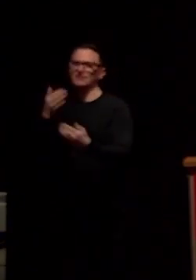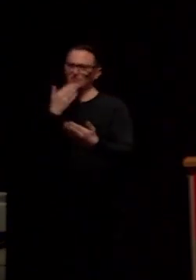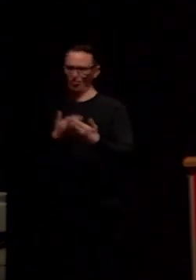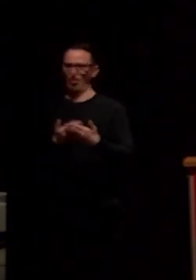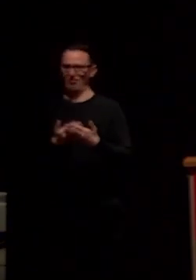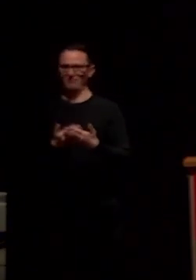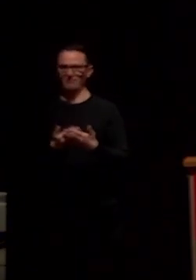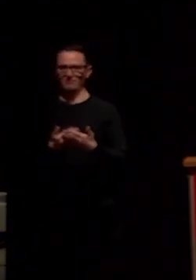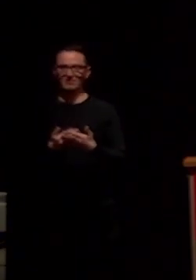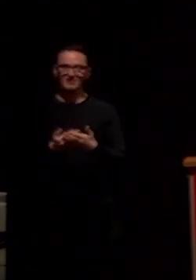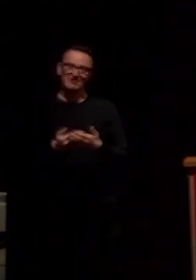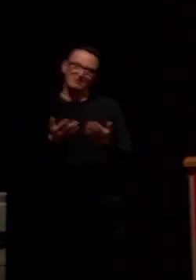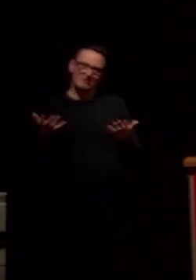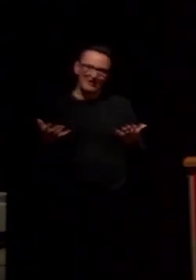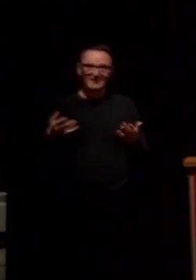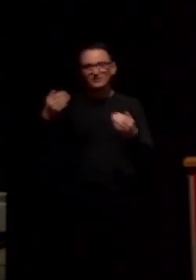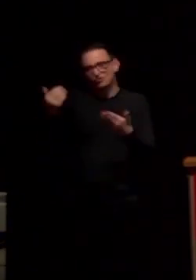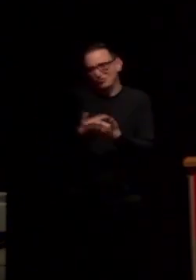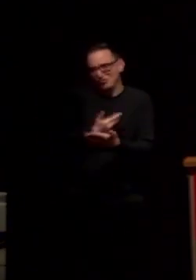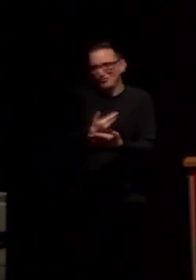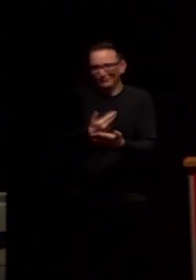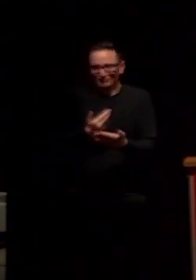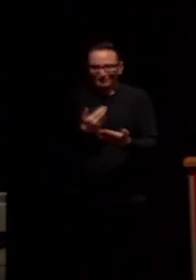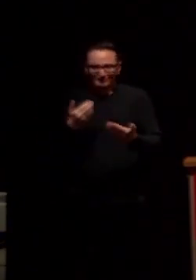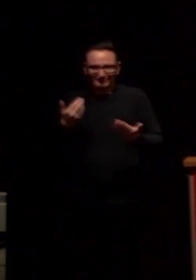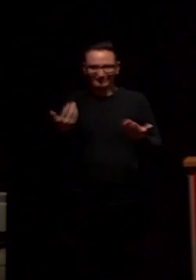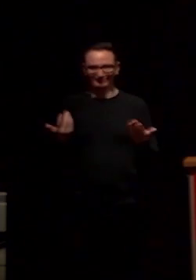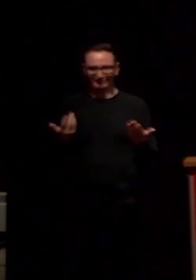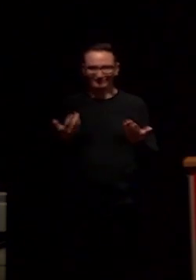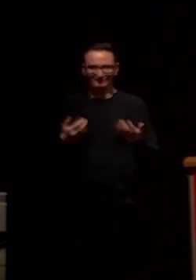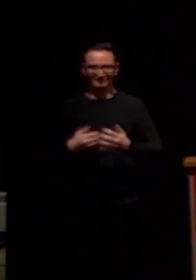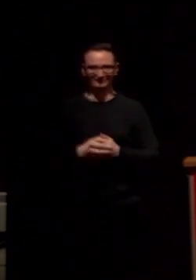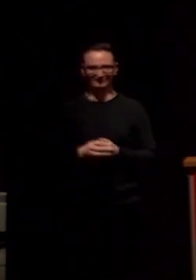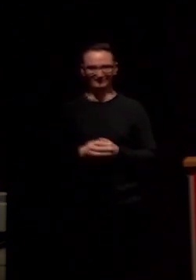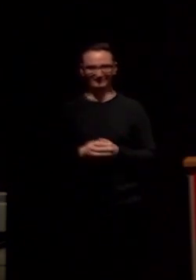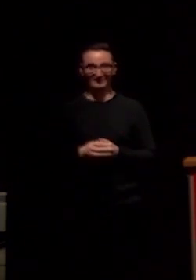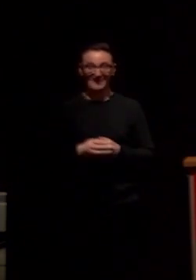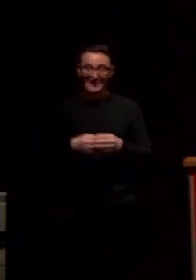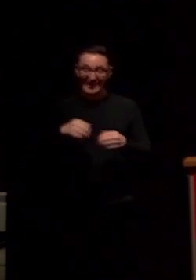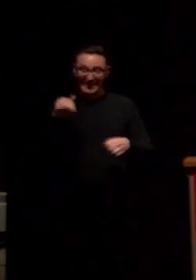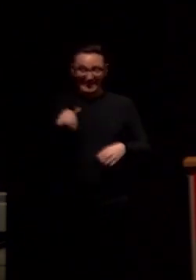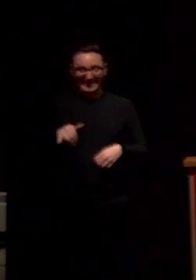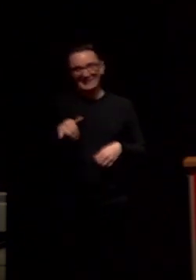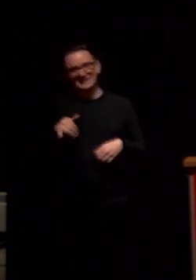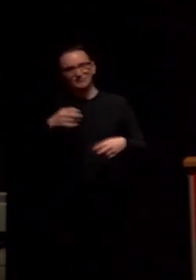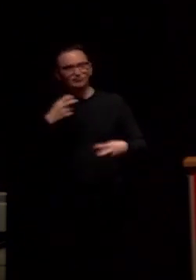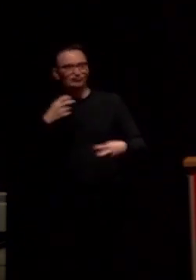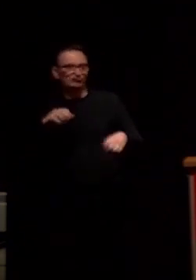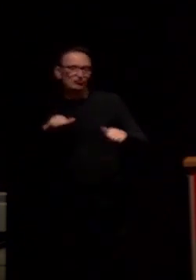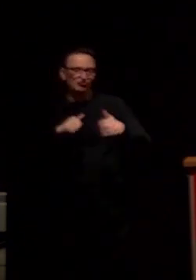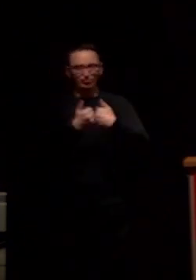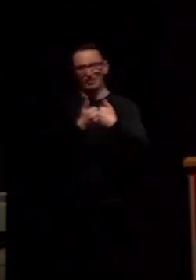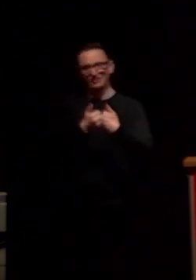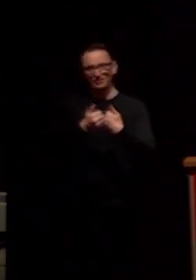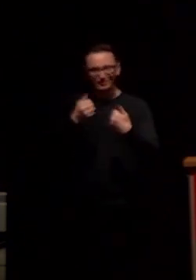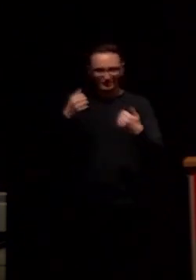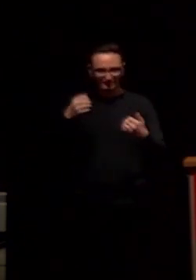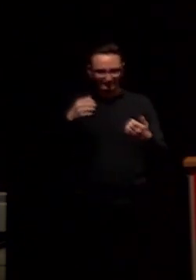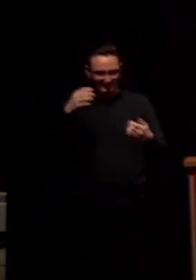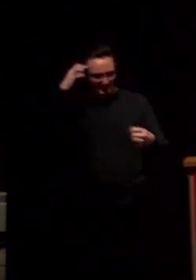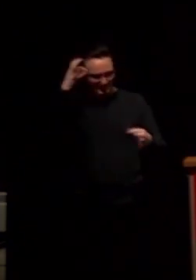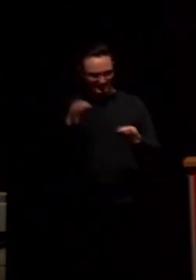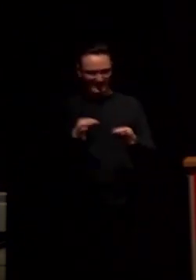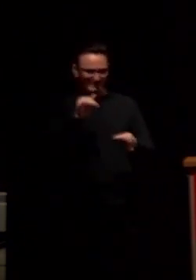And so it does... it is challenging to figure out what works and what doesn't. Mm-hmm.